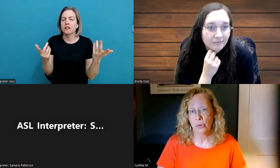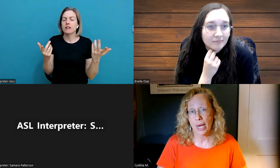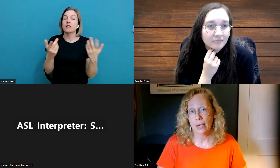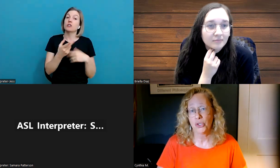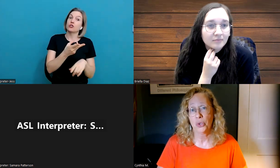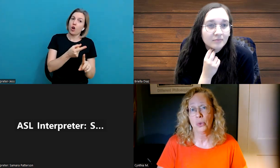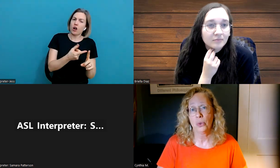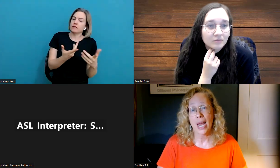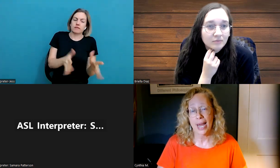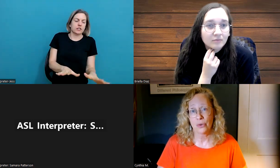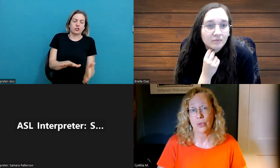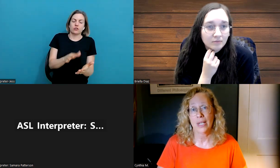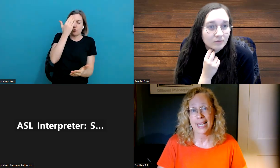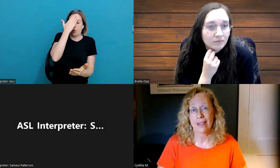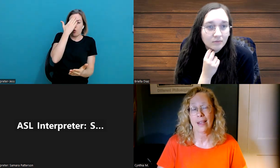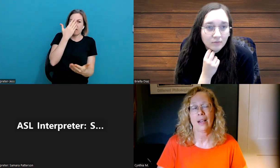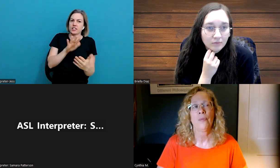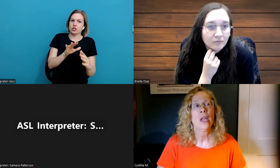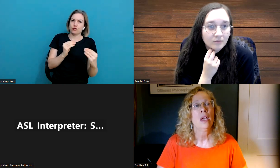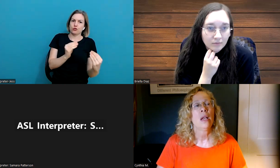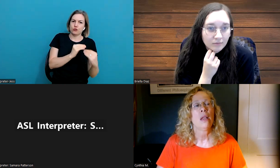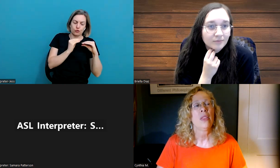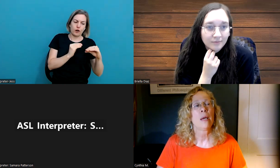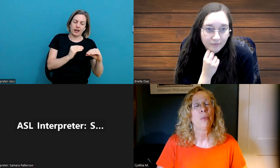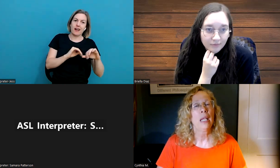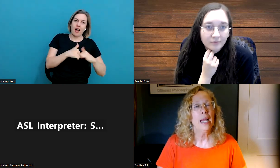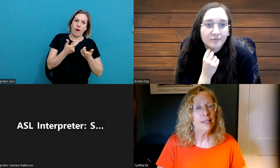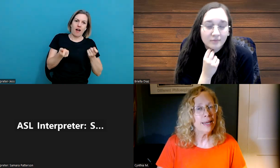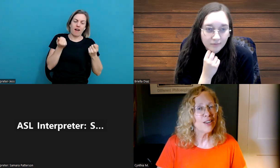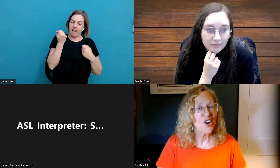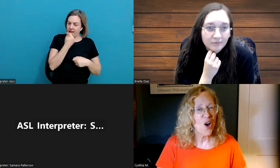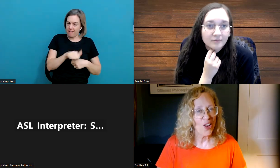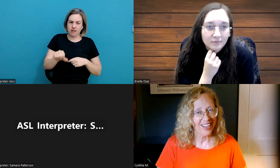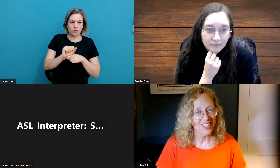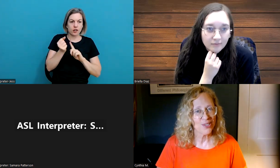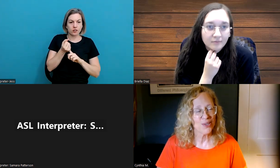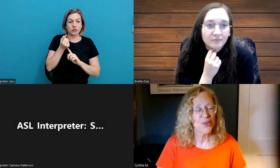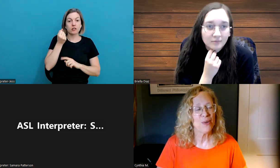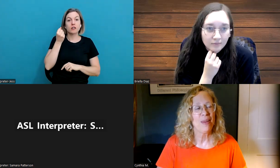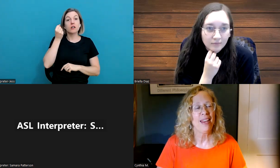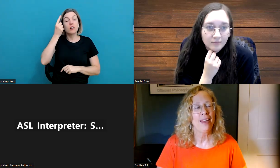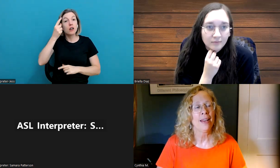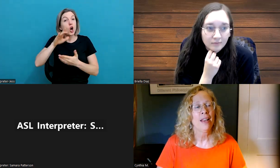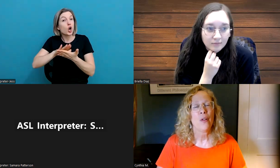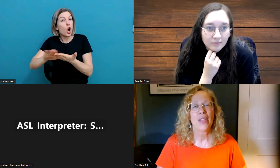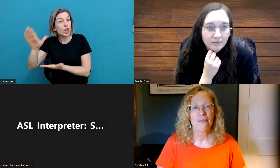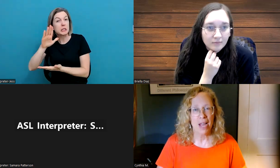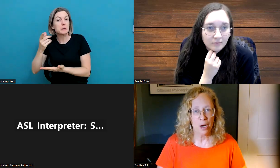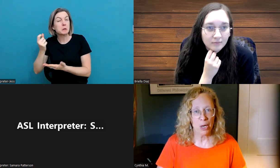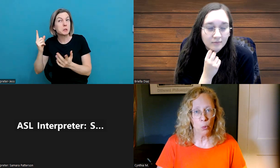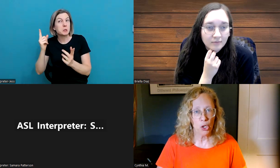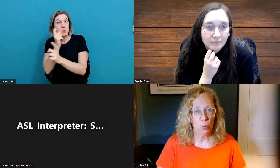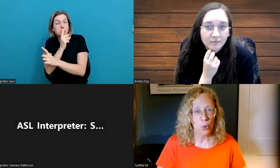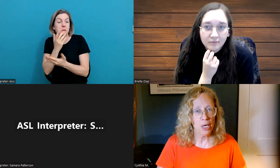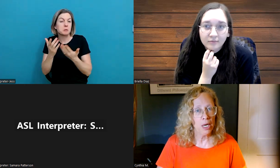well trained to handle anything. The complexity in college could be the